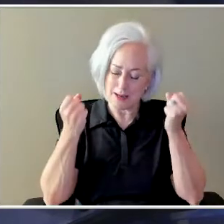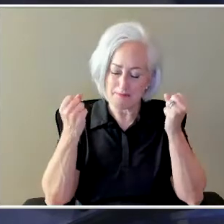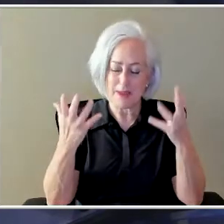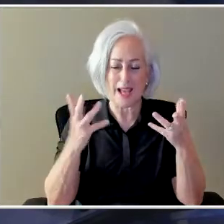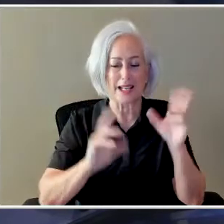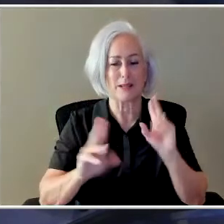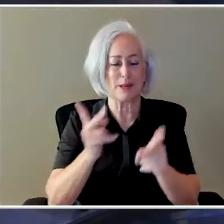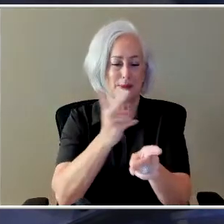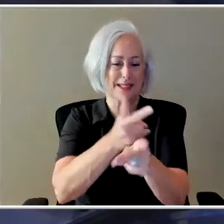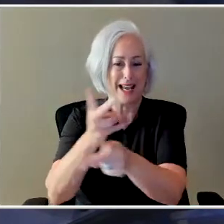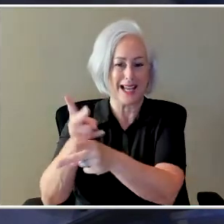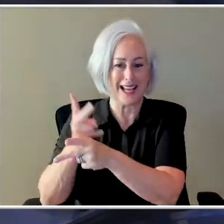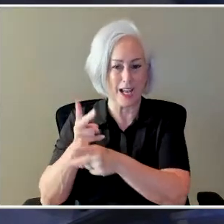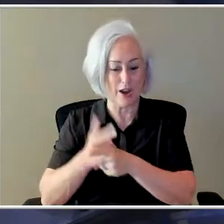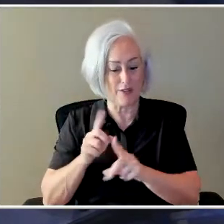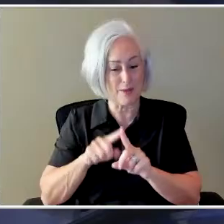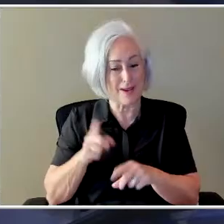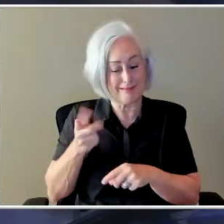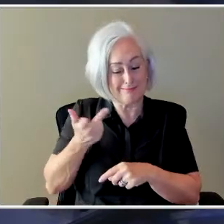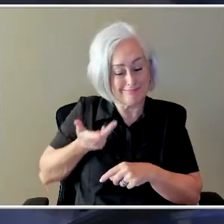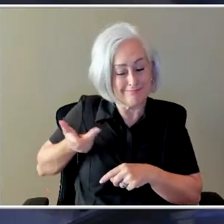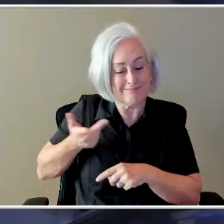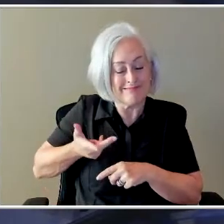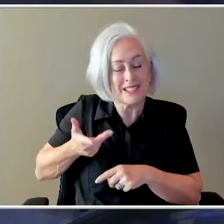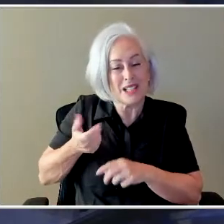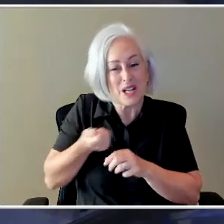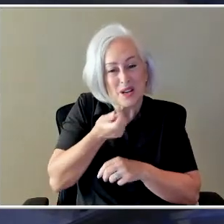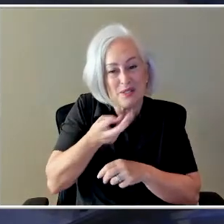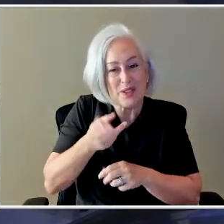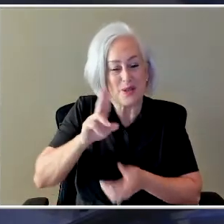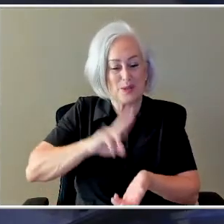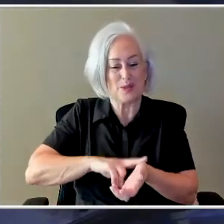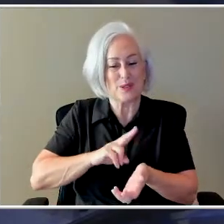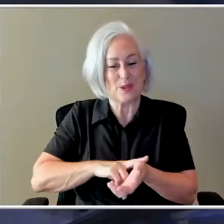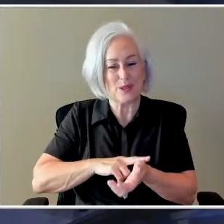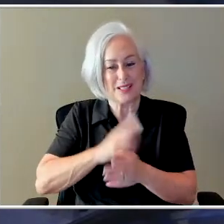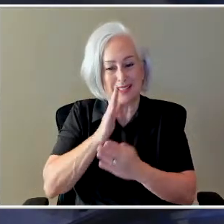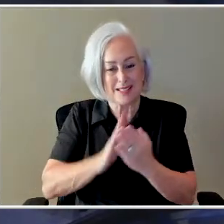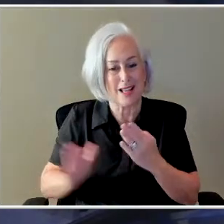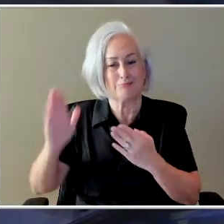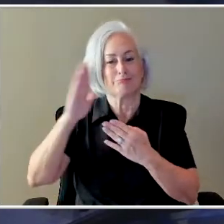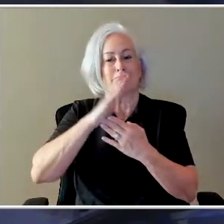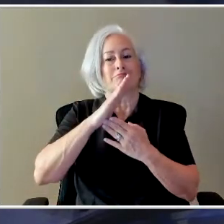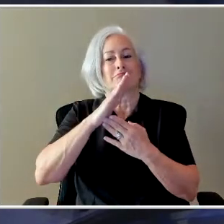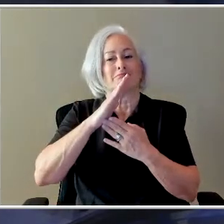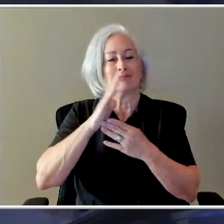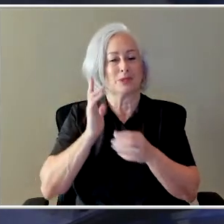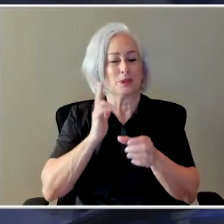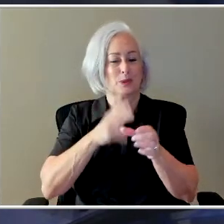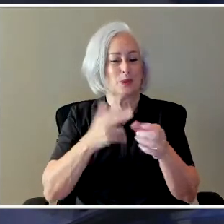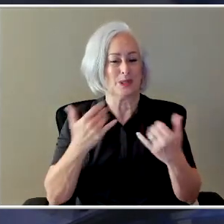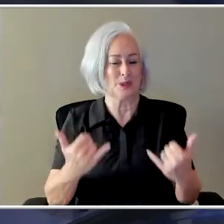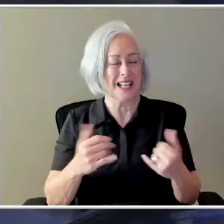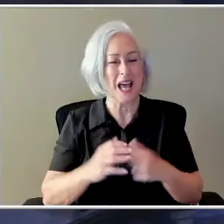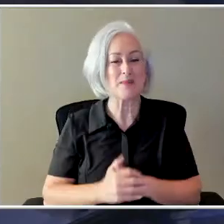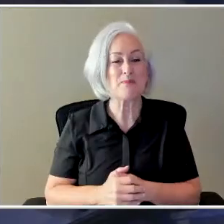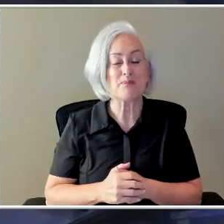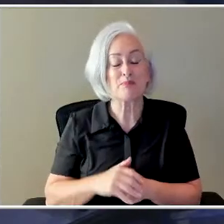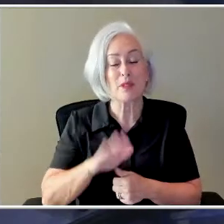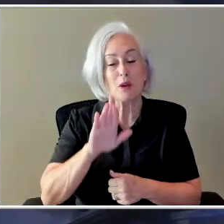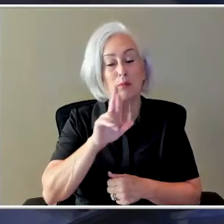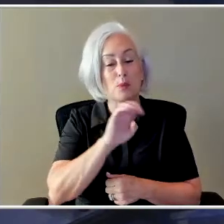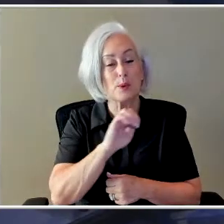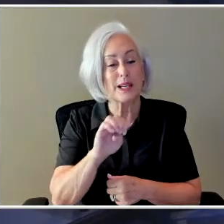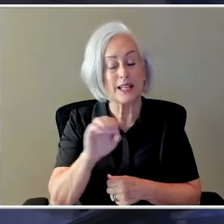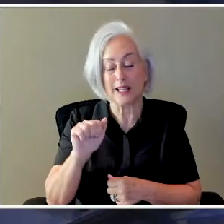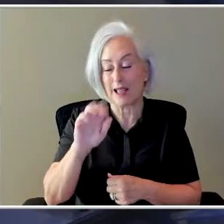just a few of the nurses that made the top list to join us here today. But Bree and Abby, how often do you get to